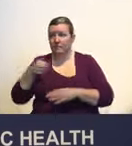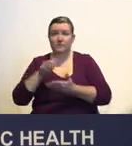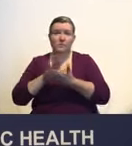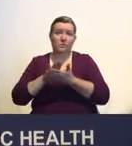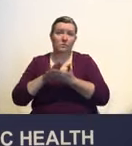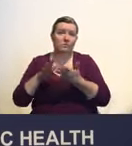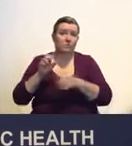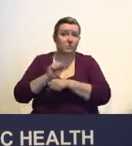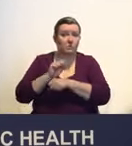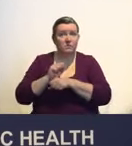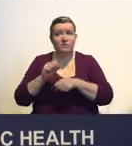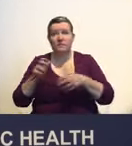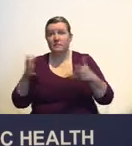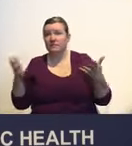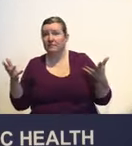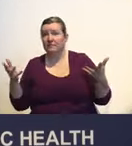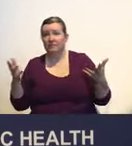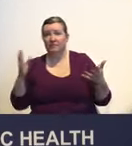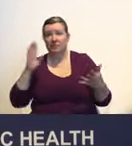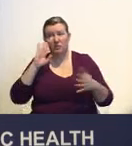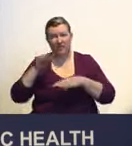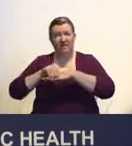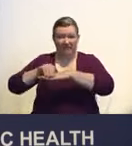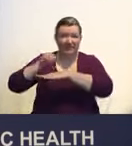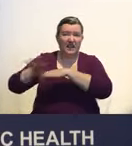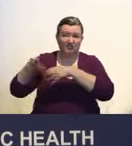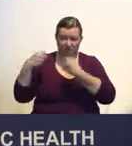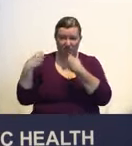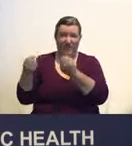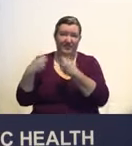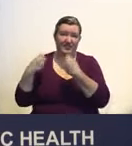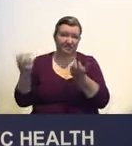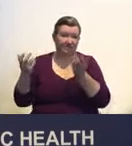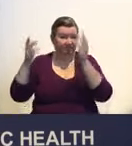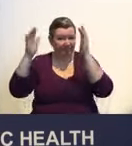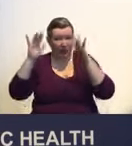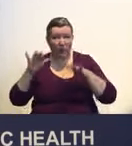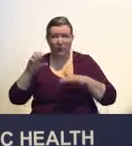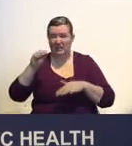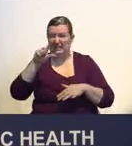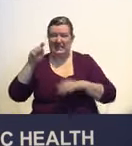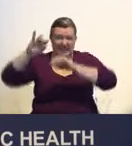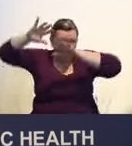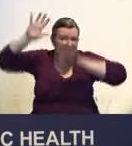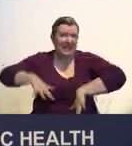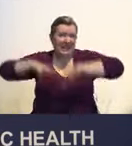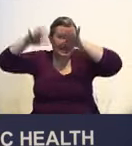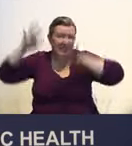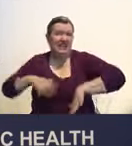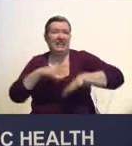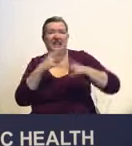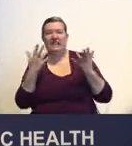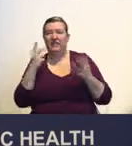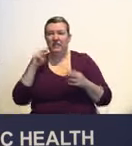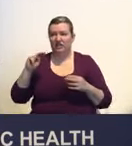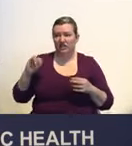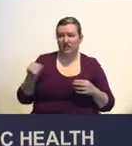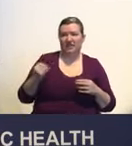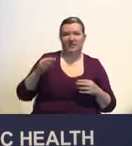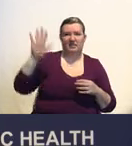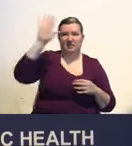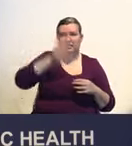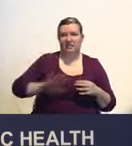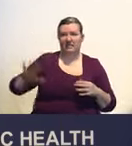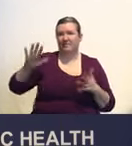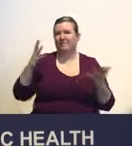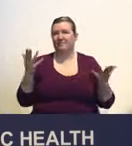track, that'll reduce snow and sleet. If it's a little more southerly track, will increase snow and sleet